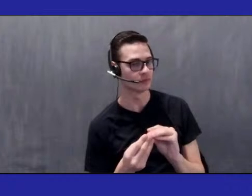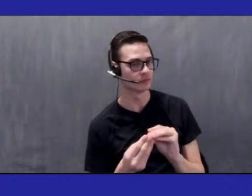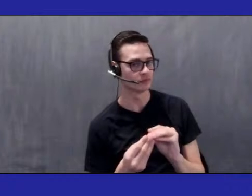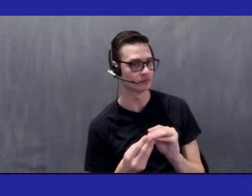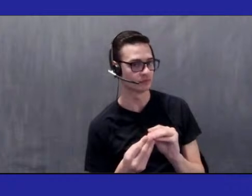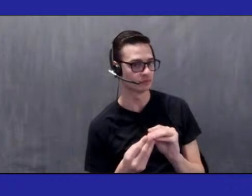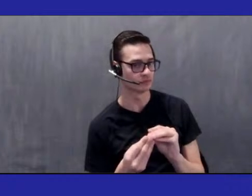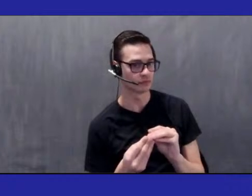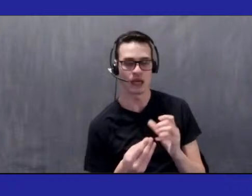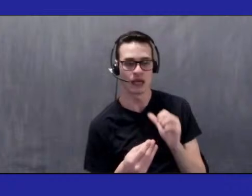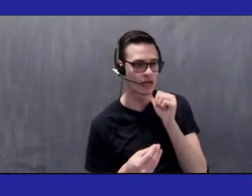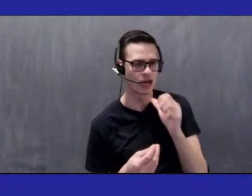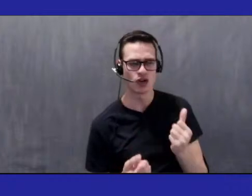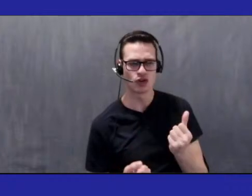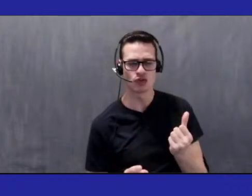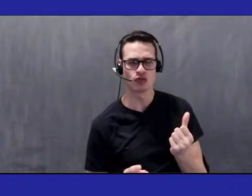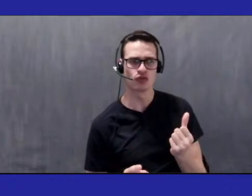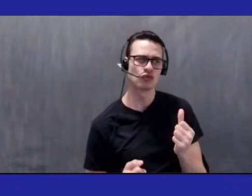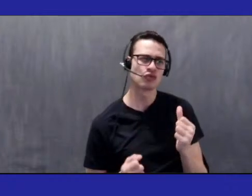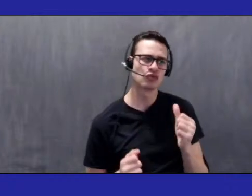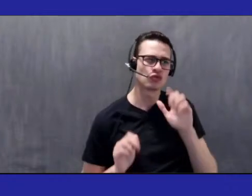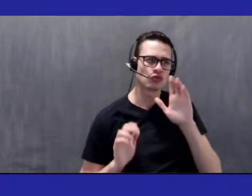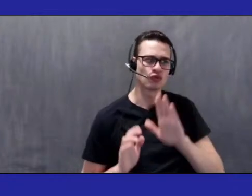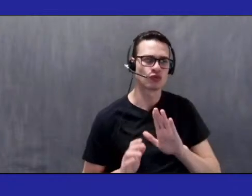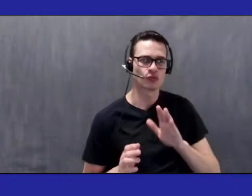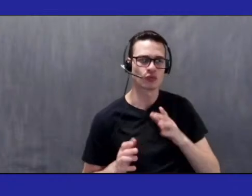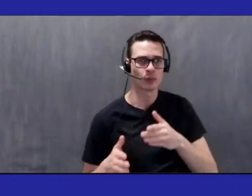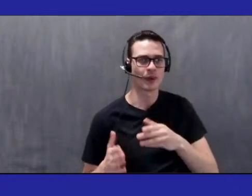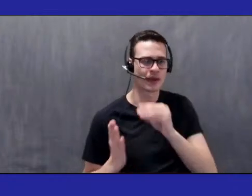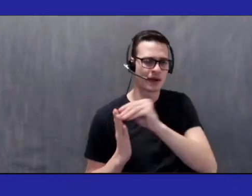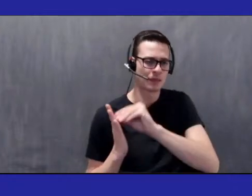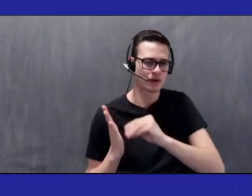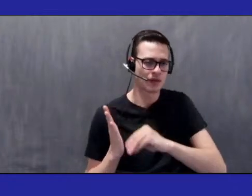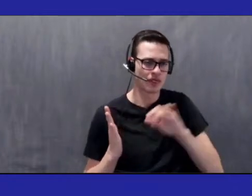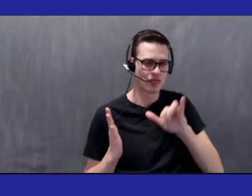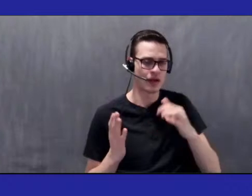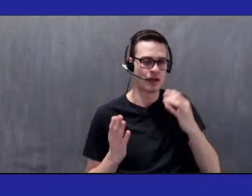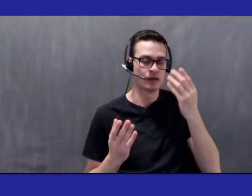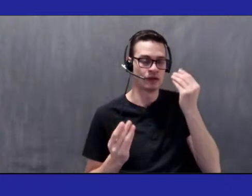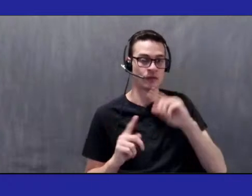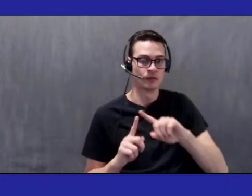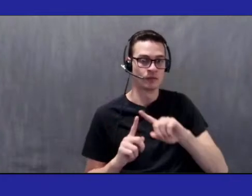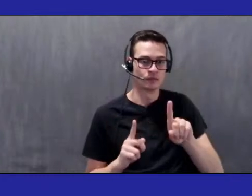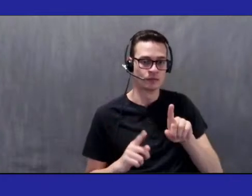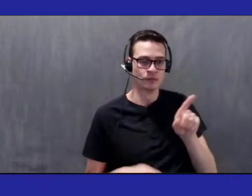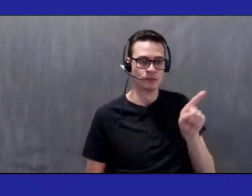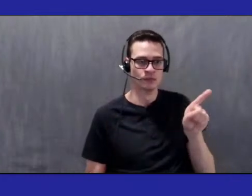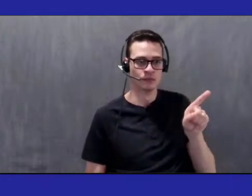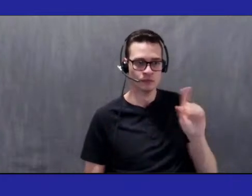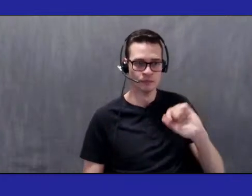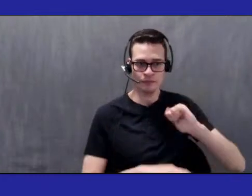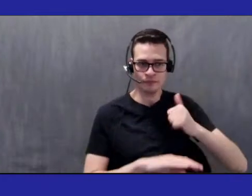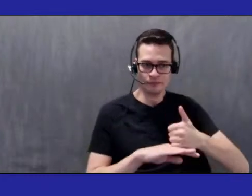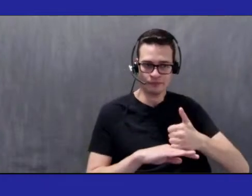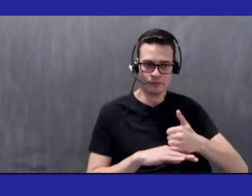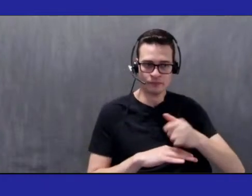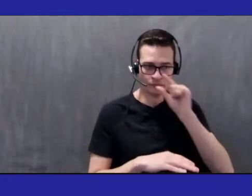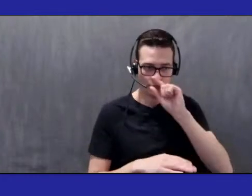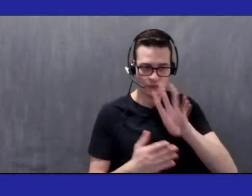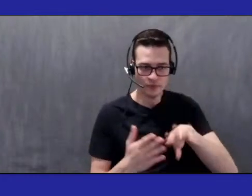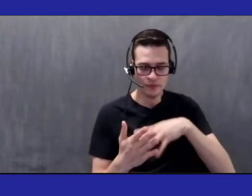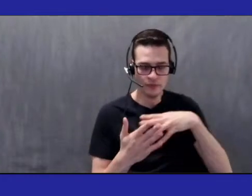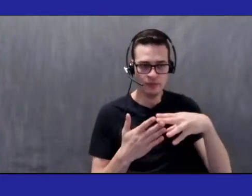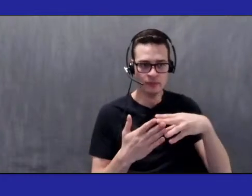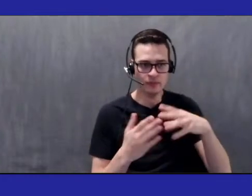great way of collecting it, but Saba set up a Google form at some of our outreach events this year, and that has been helpful for us to look back at some of